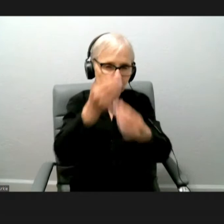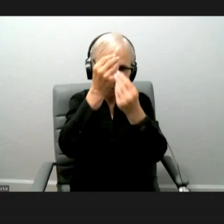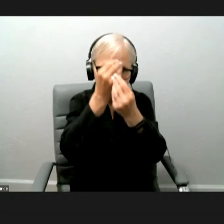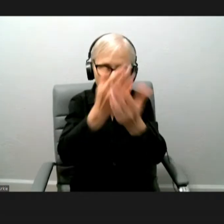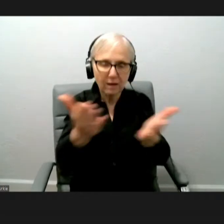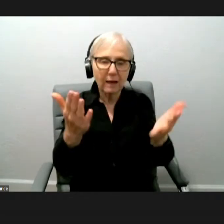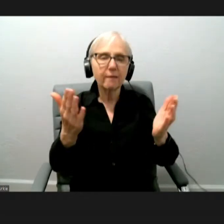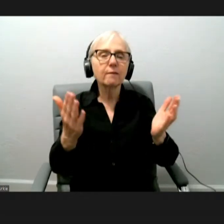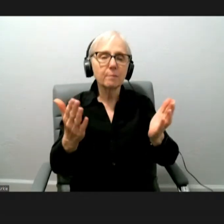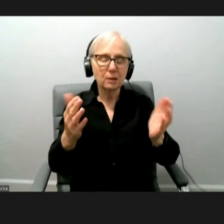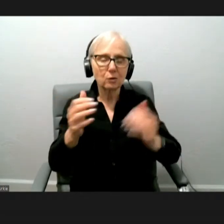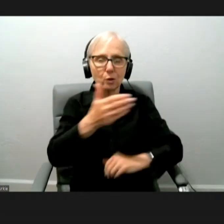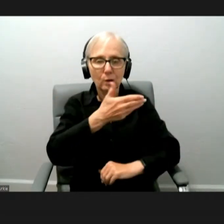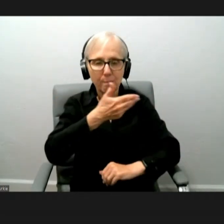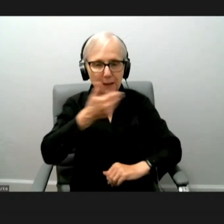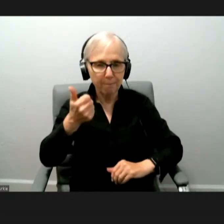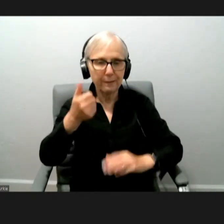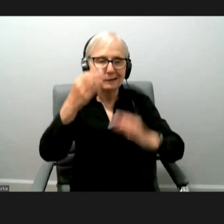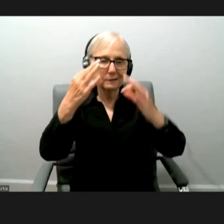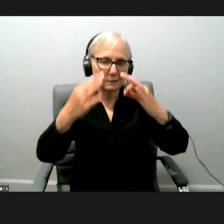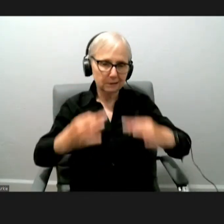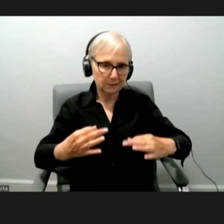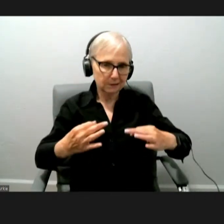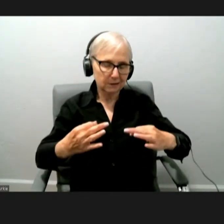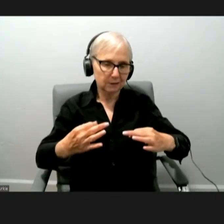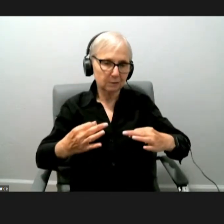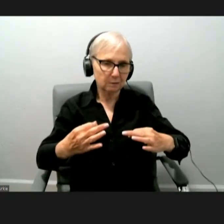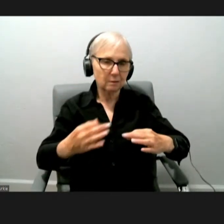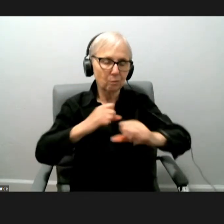know what's happening so that they can keep themselves and their loved ones safe.